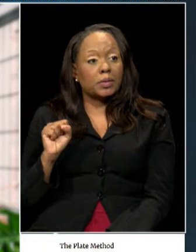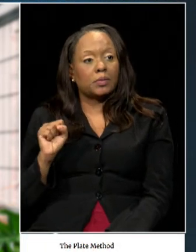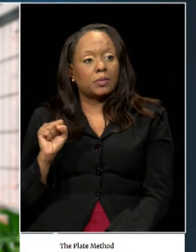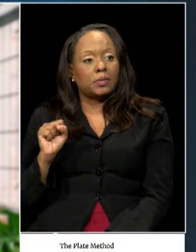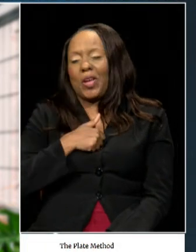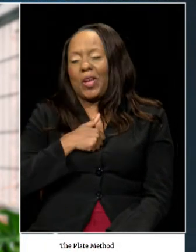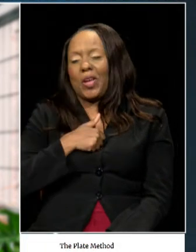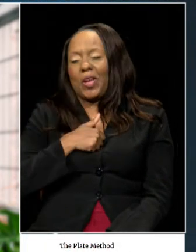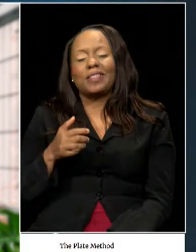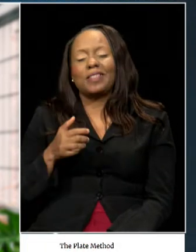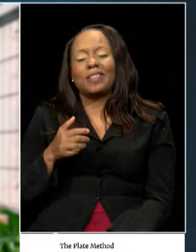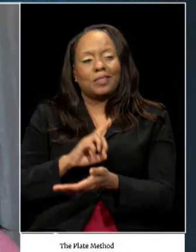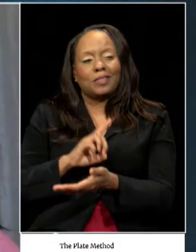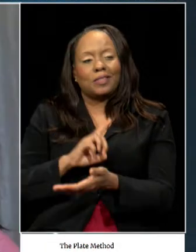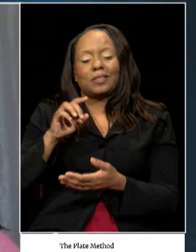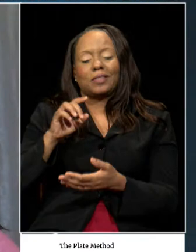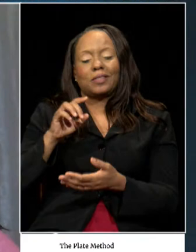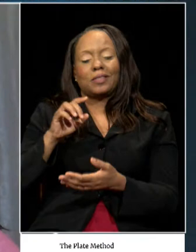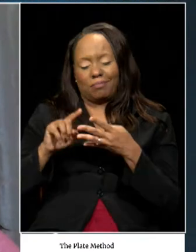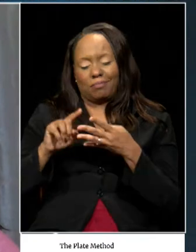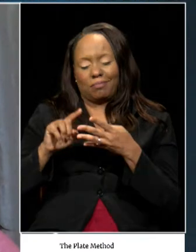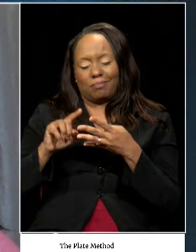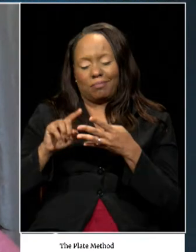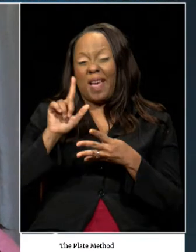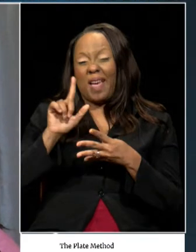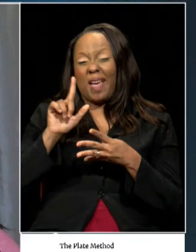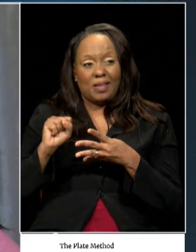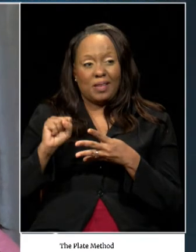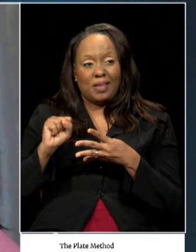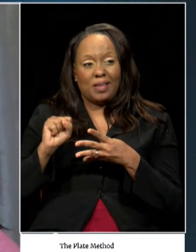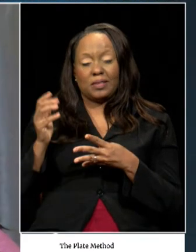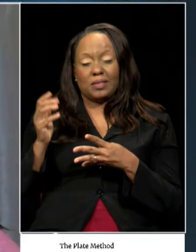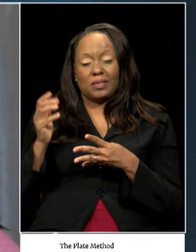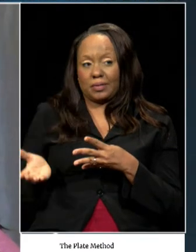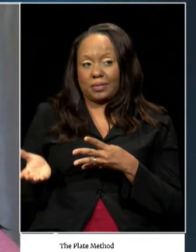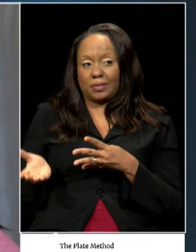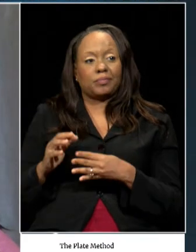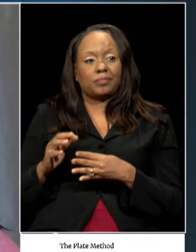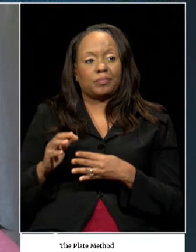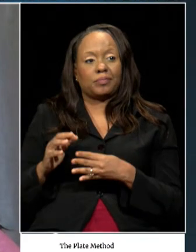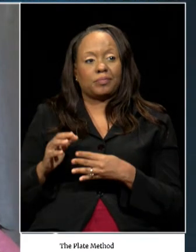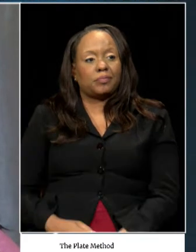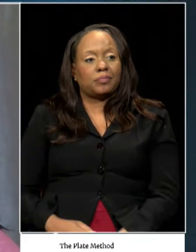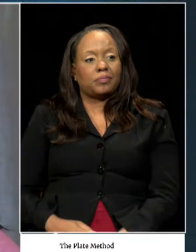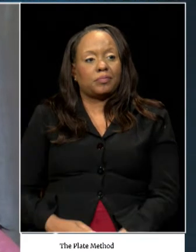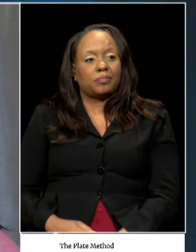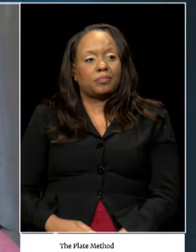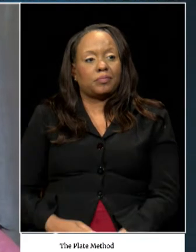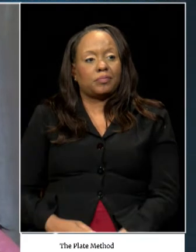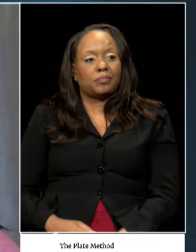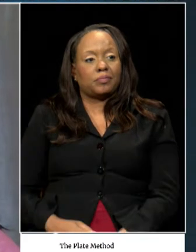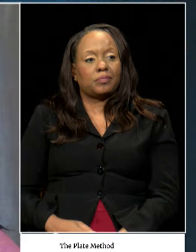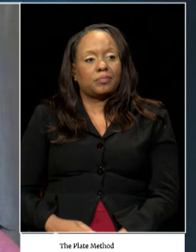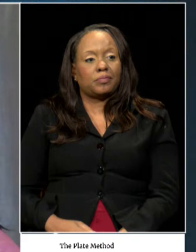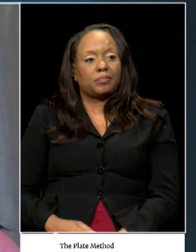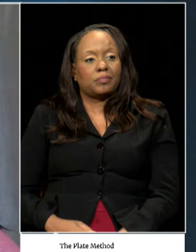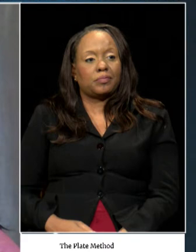Ellis, rather. Dr. Ellis is a family physician, but Dr. Ellis, I want to give you an opportunity, first of all,